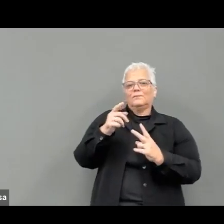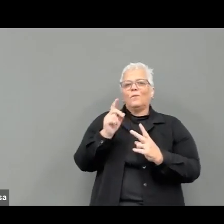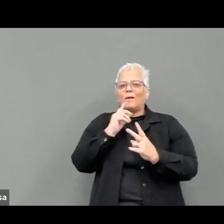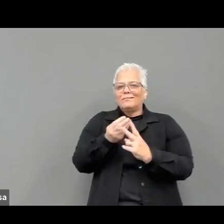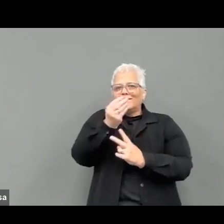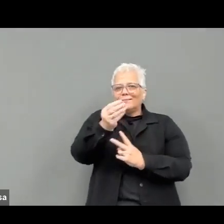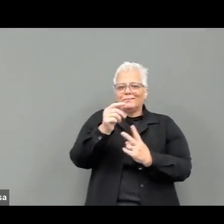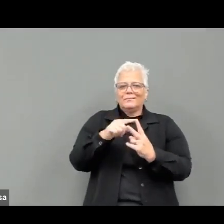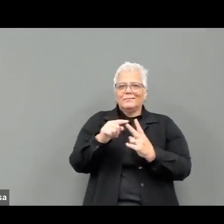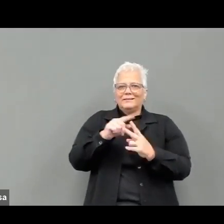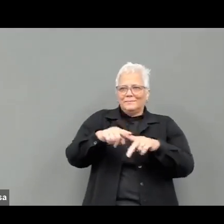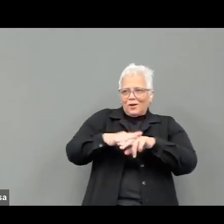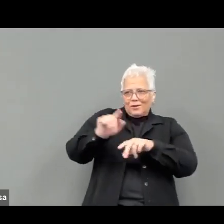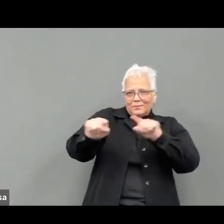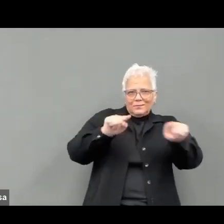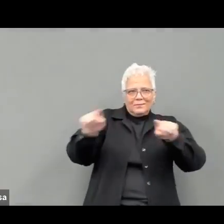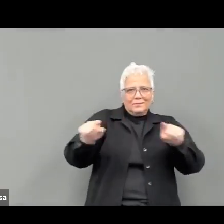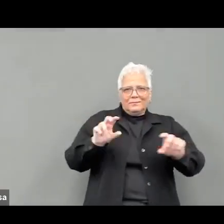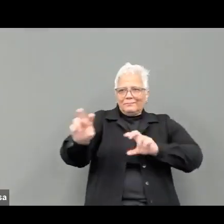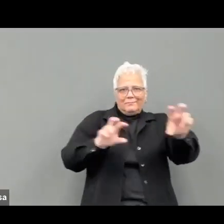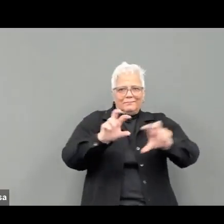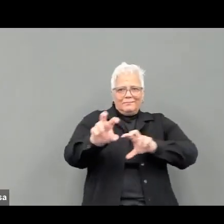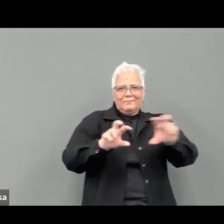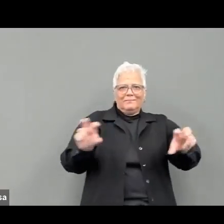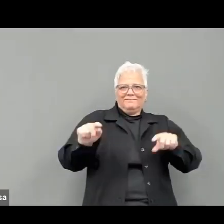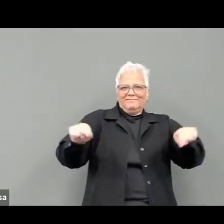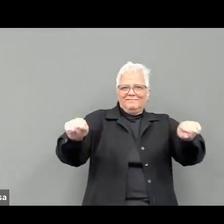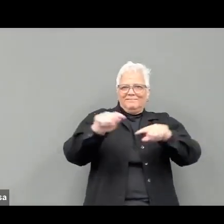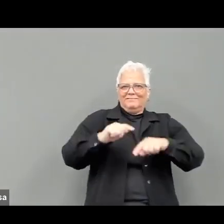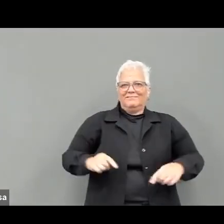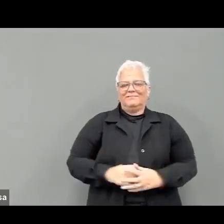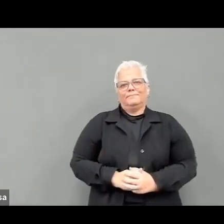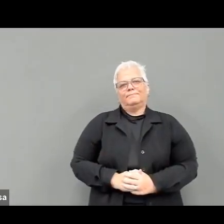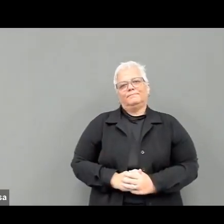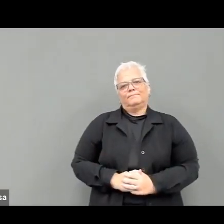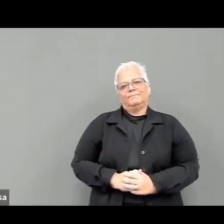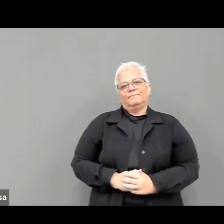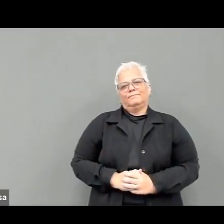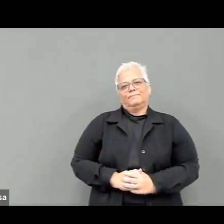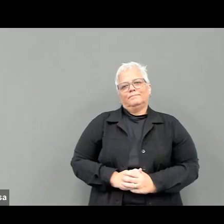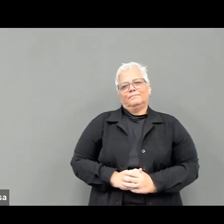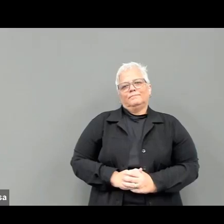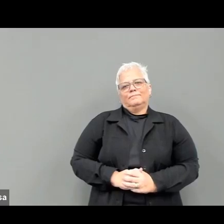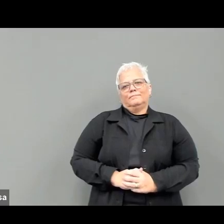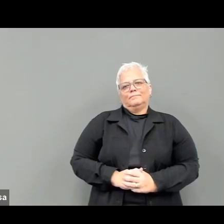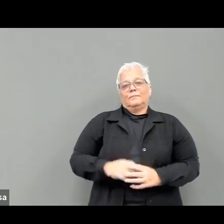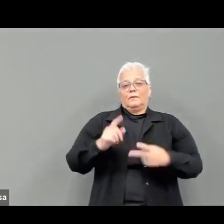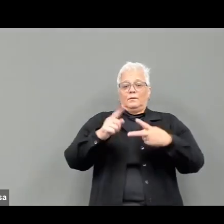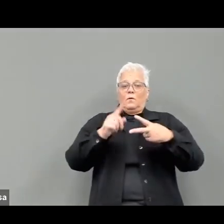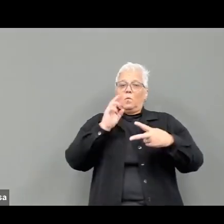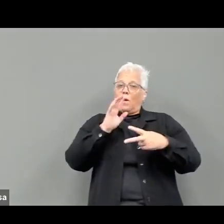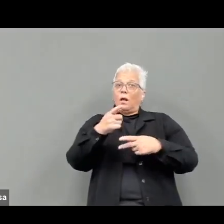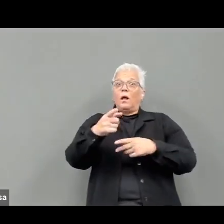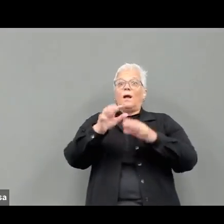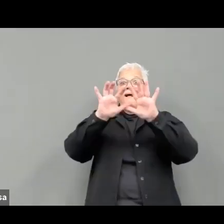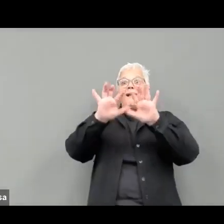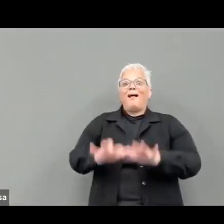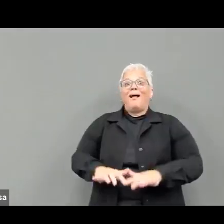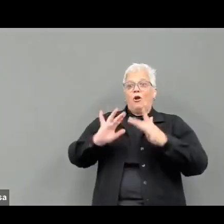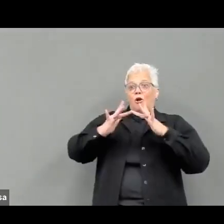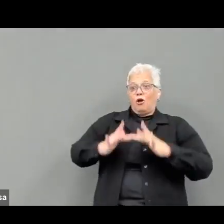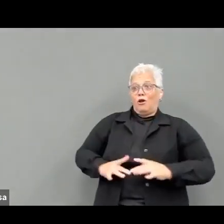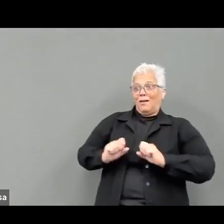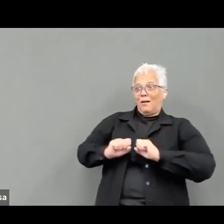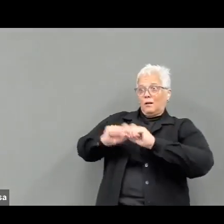receive a phone call, email, or you receive information on this site. It's recommended to return as close as possible to the day of